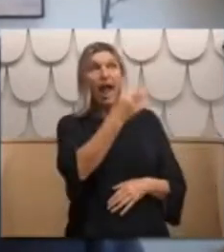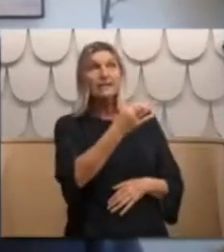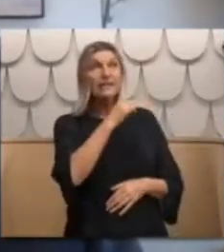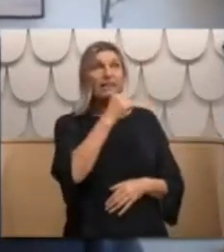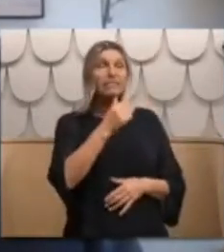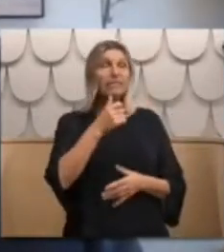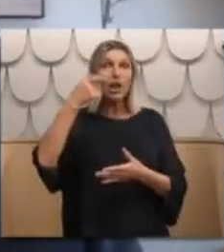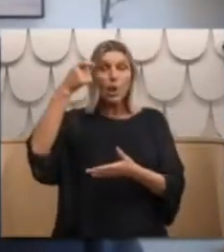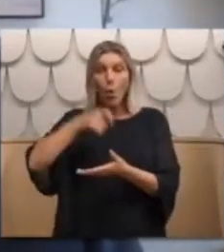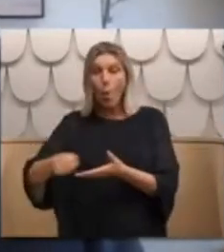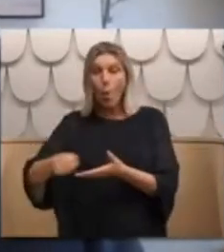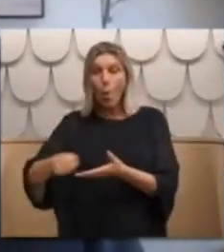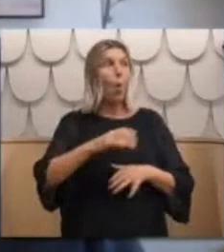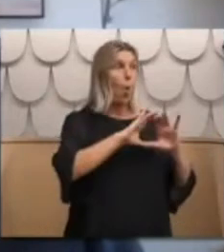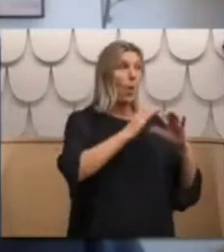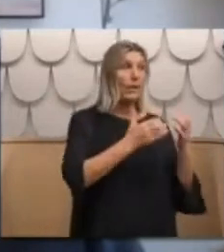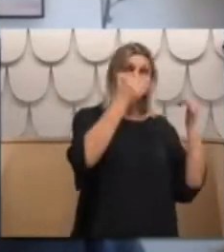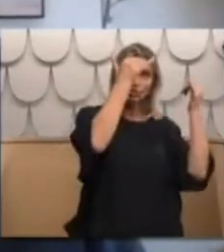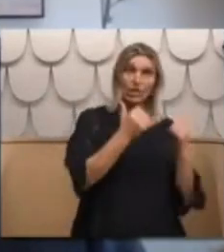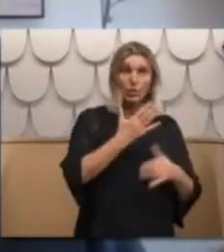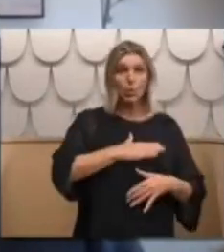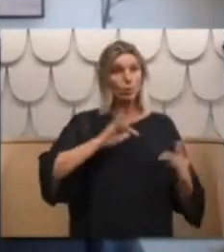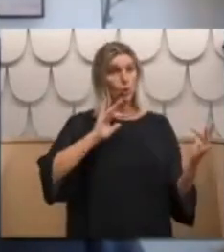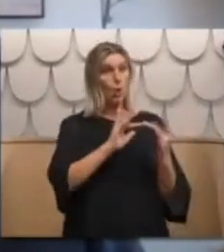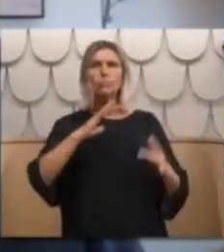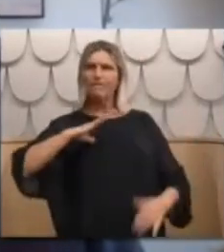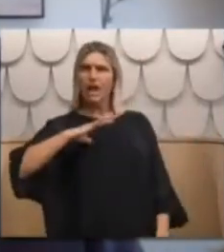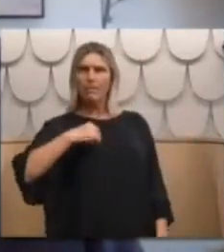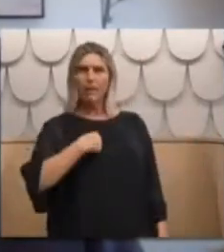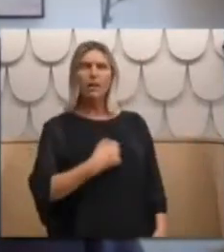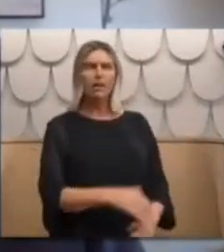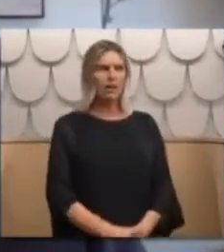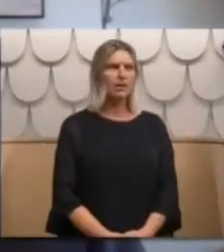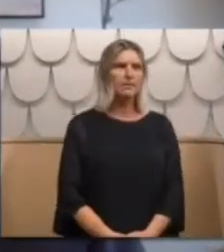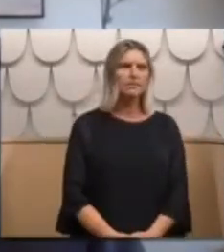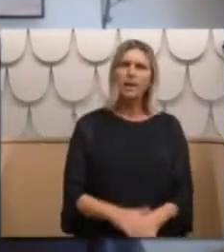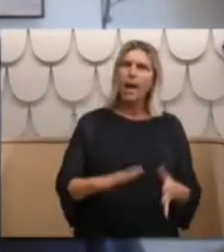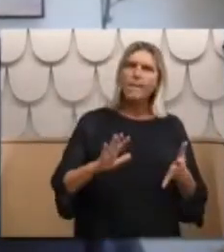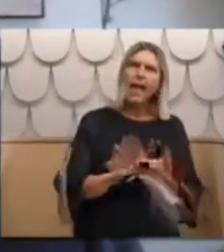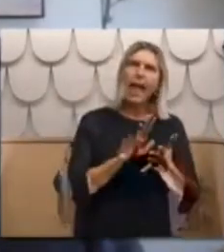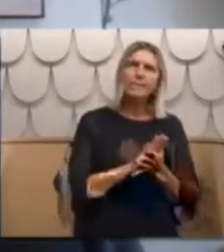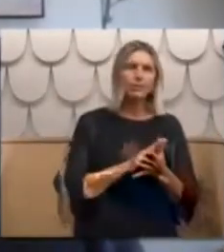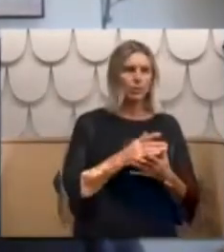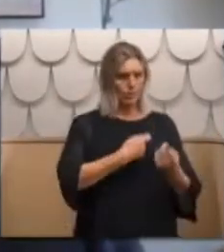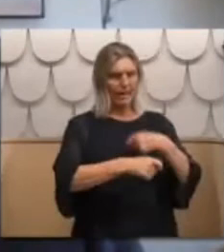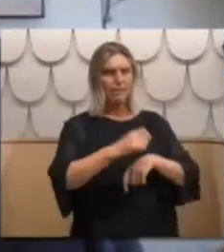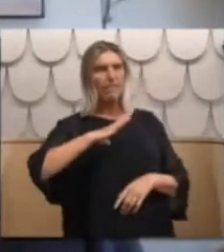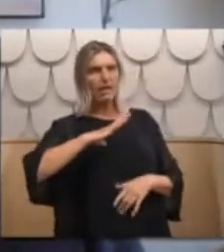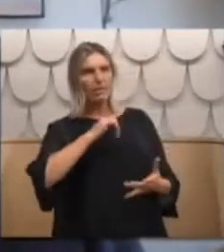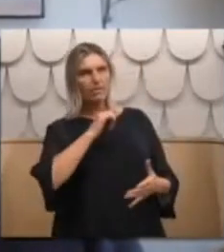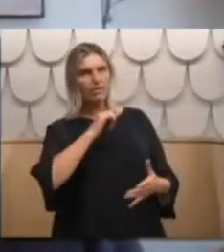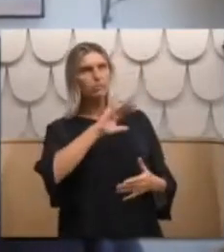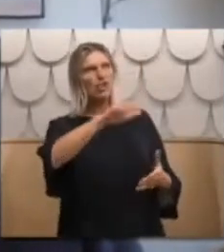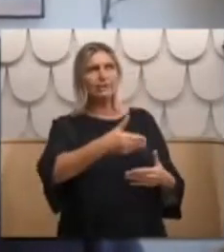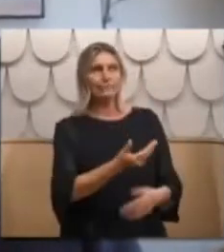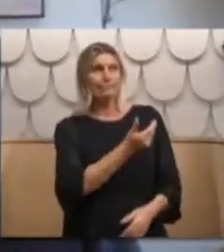Council wish to contact me, I'm available. And if submissions are sought from me, I'm more than happy to make myself available. I would just need